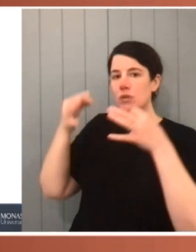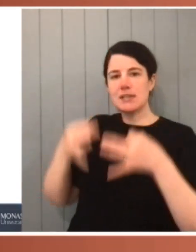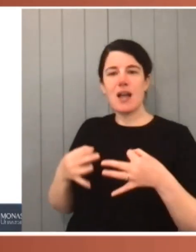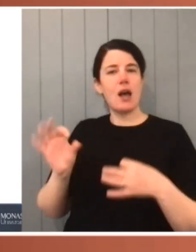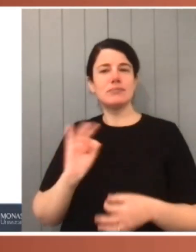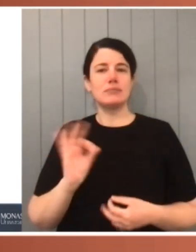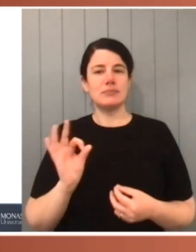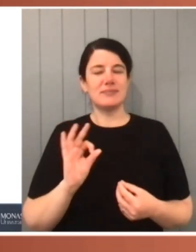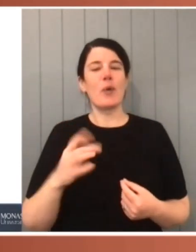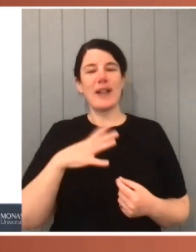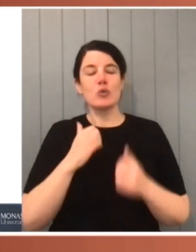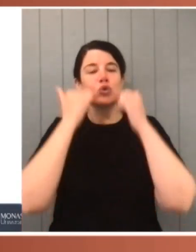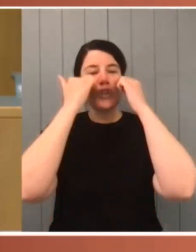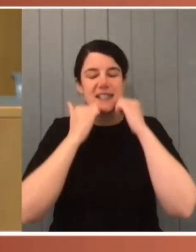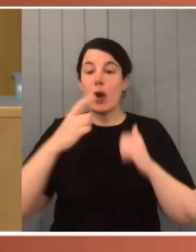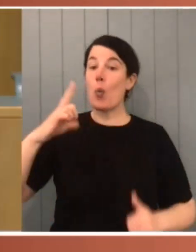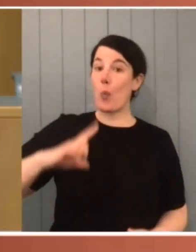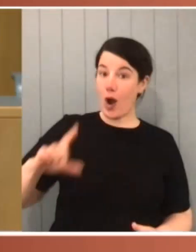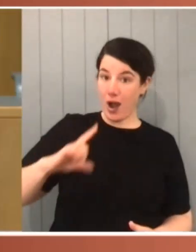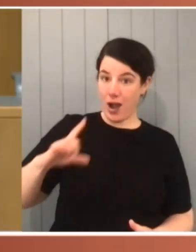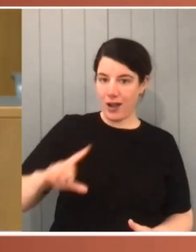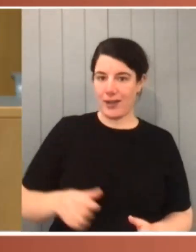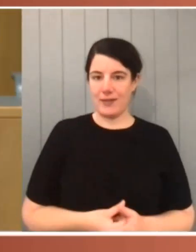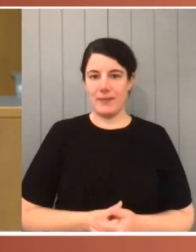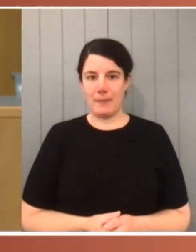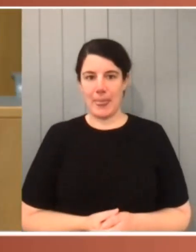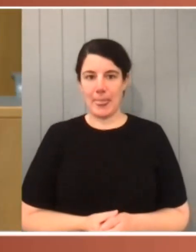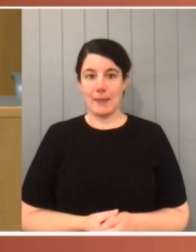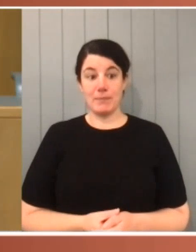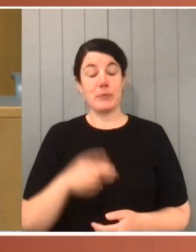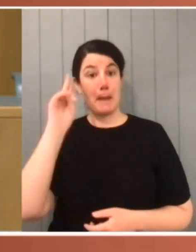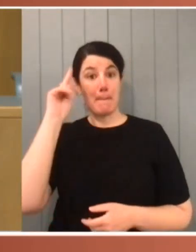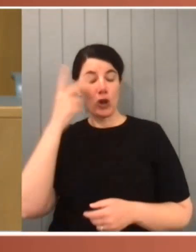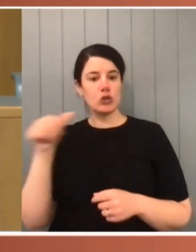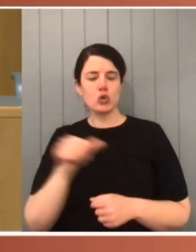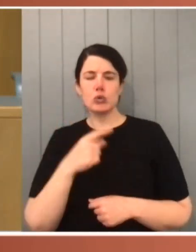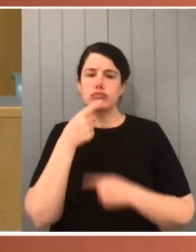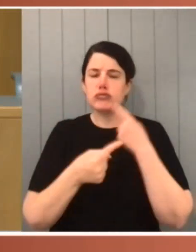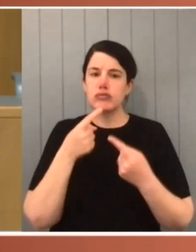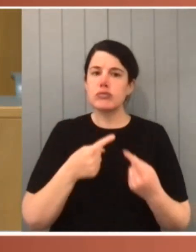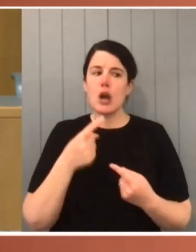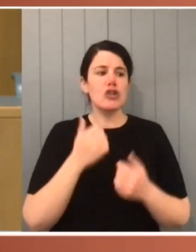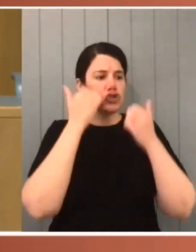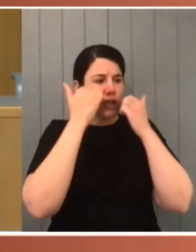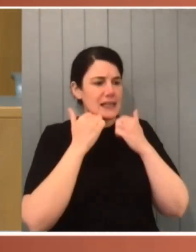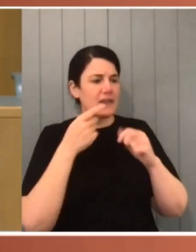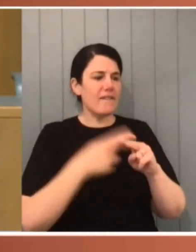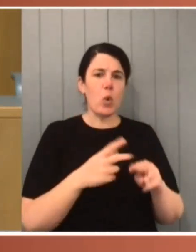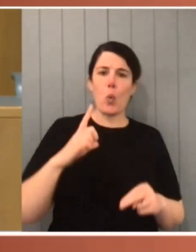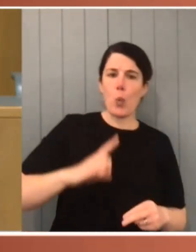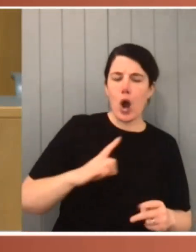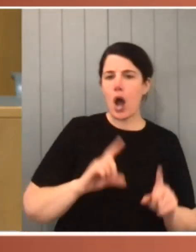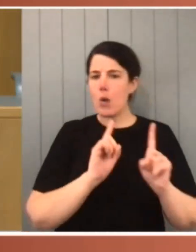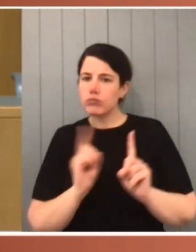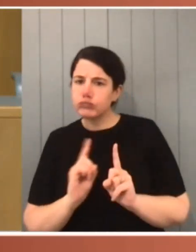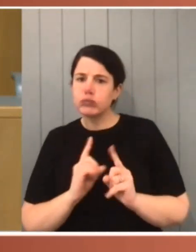justification for those laws. Politicians especially should provide arguments for the laws and policies that they promote in parliament or during